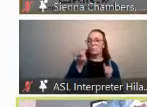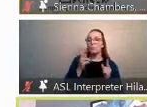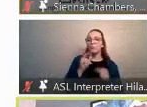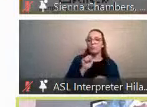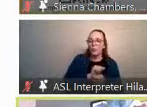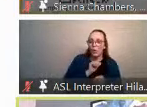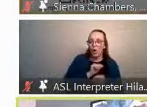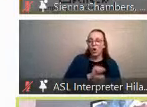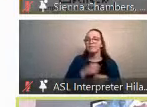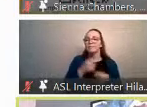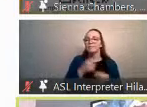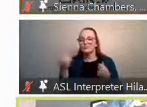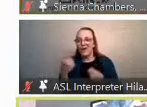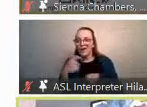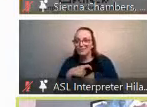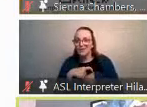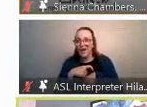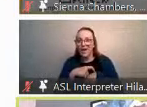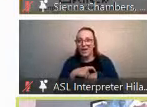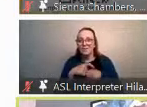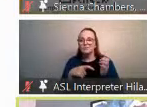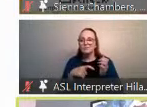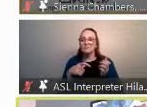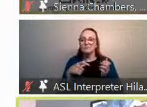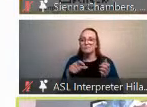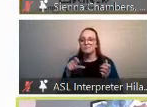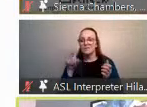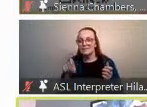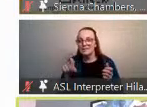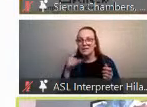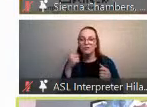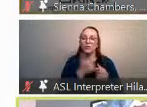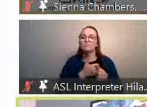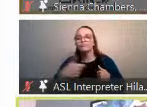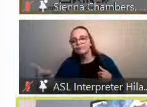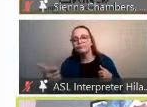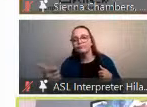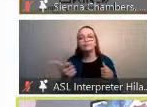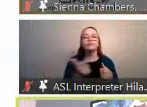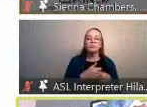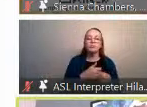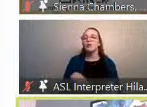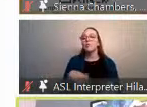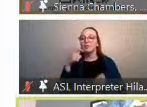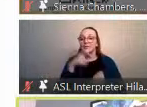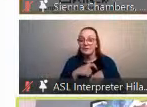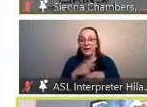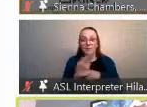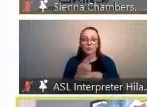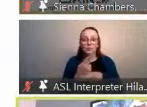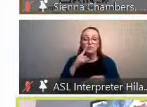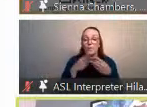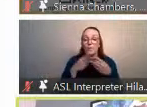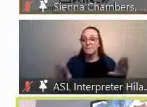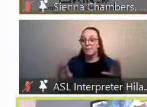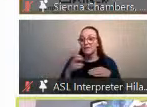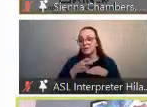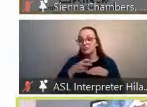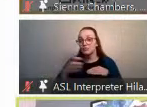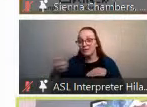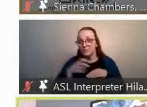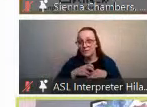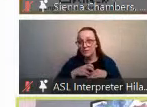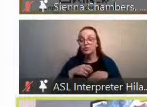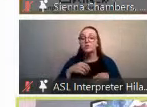drive times they need to complete, the time spent on public transportation. And a key question we want to consider